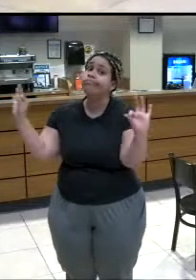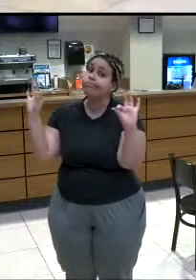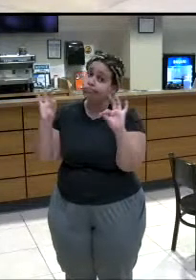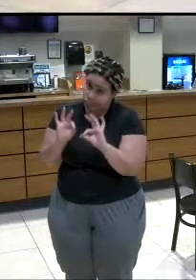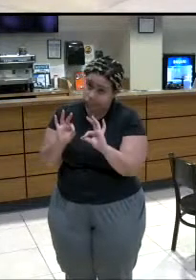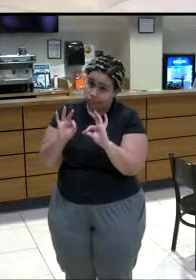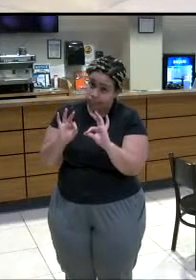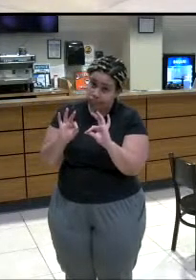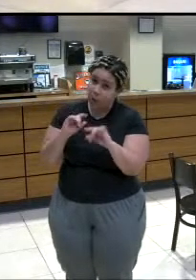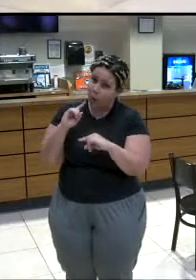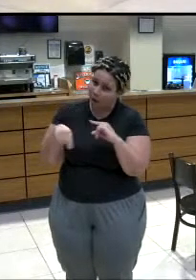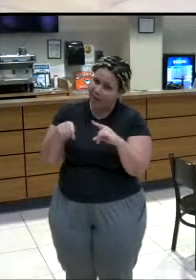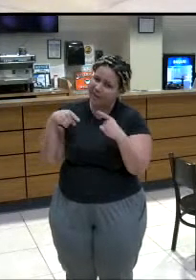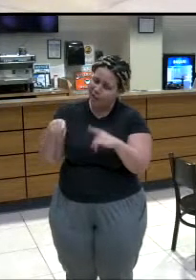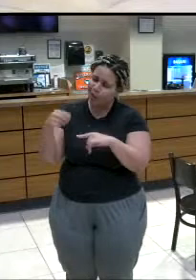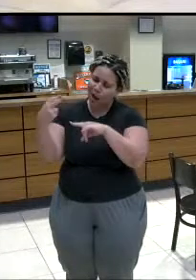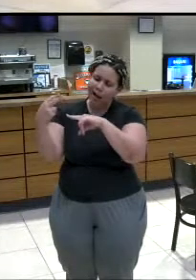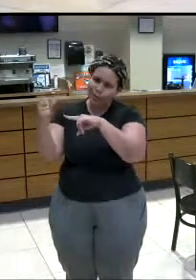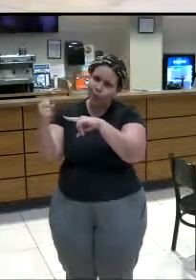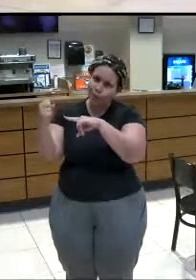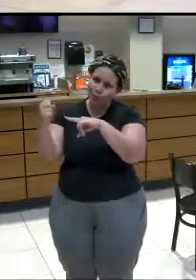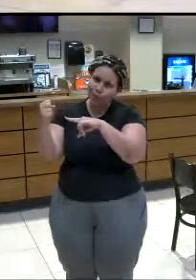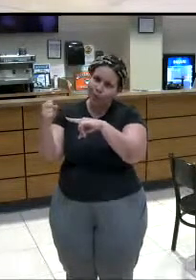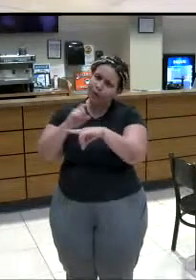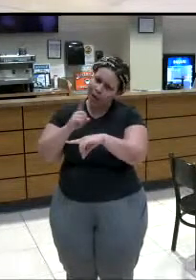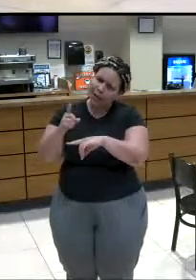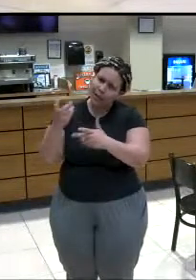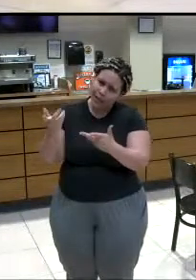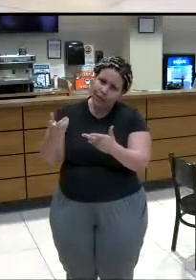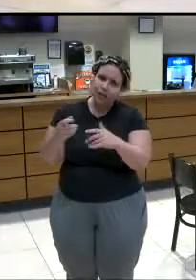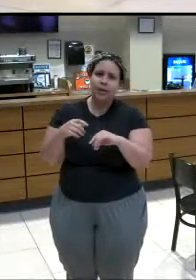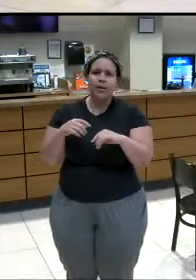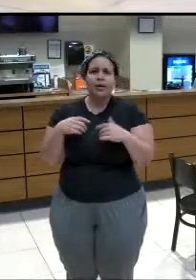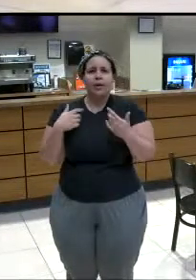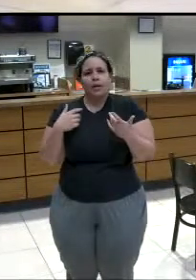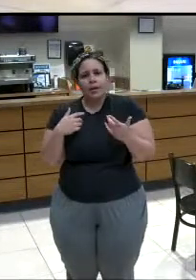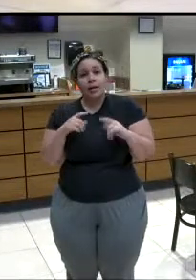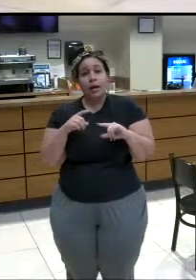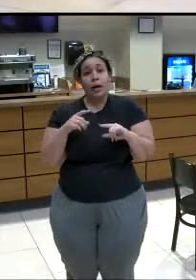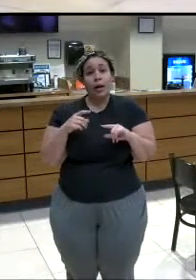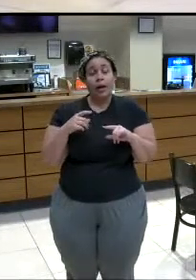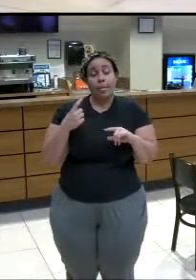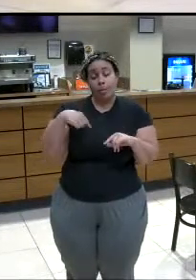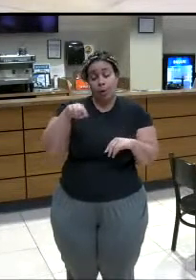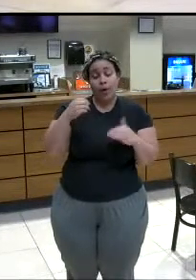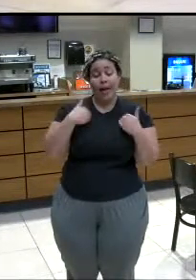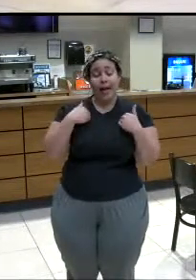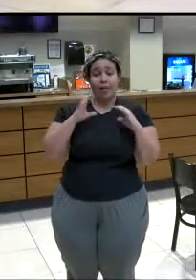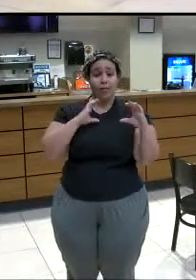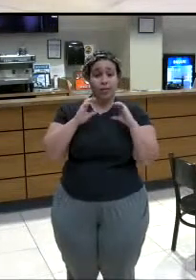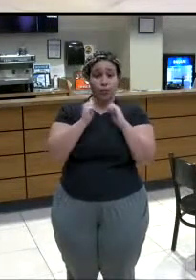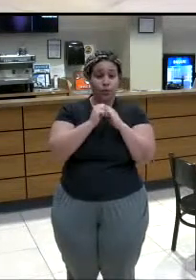high school. And so we have conversations with our middle school teachers and our middle school leaders a